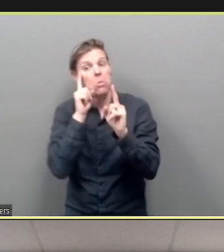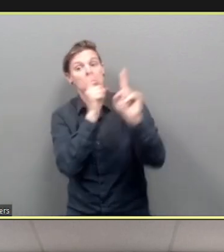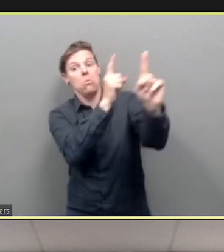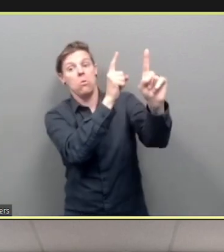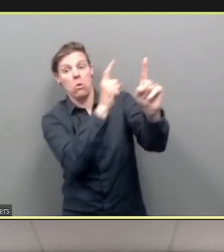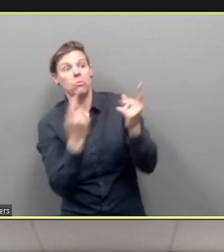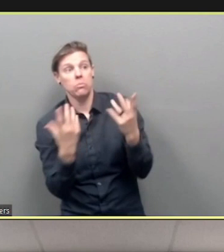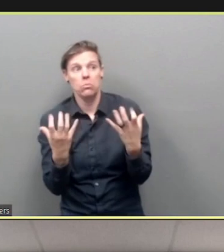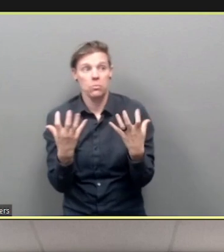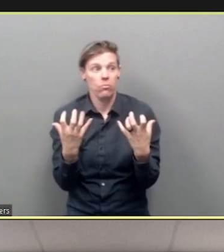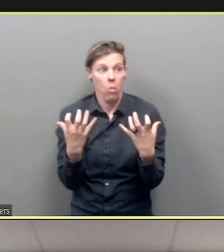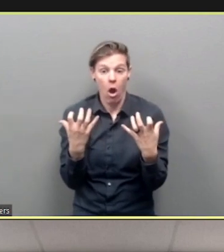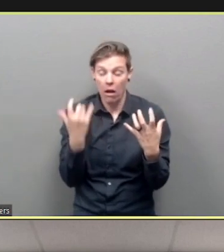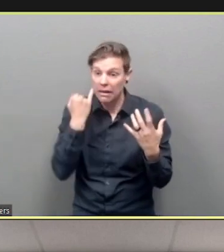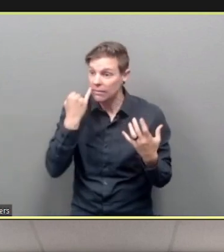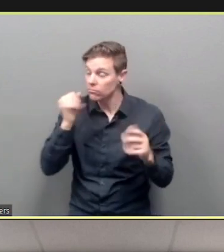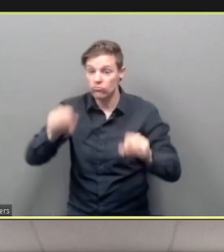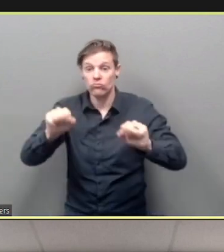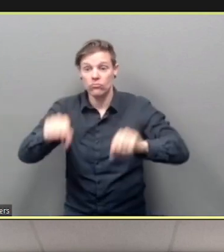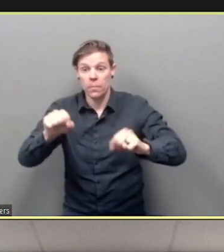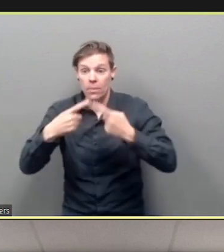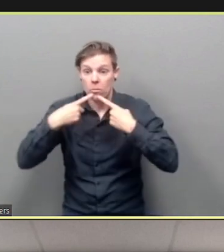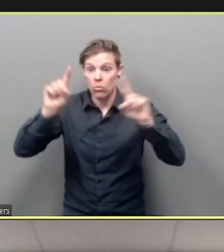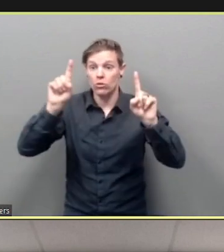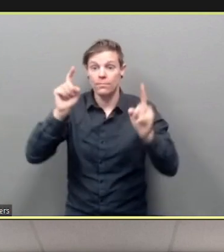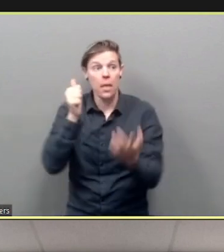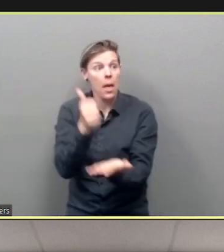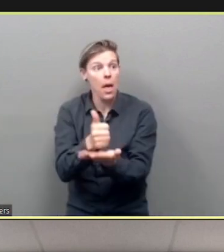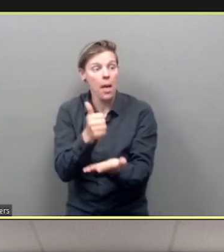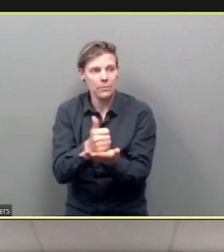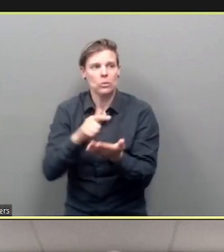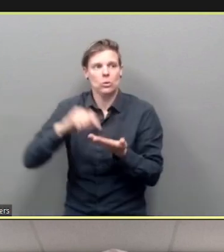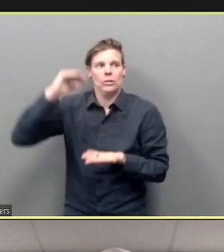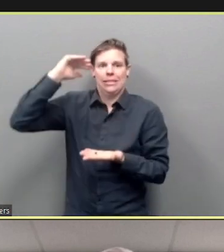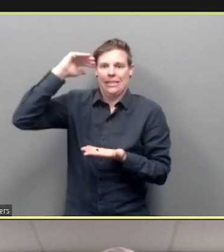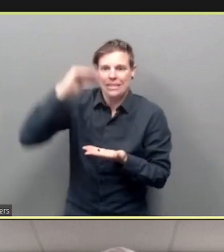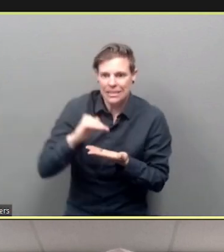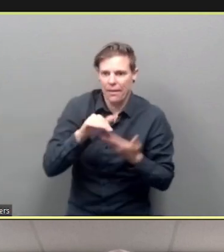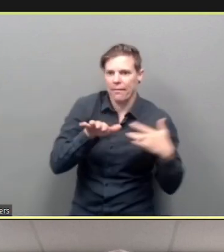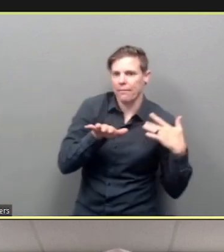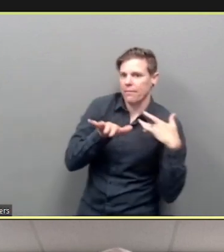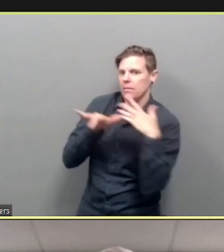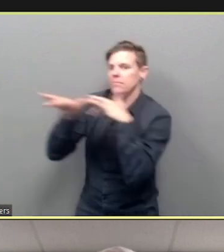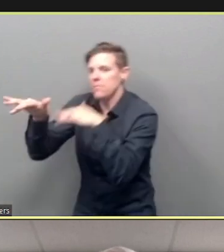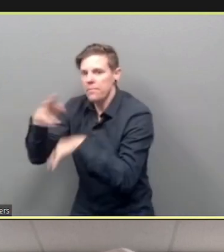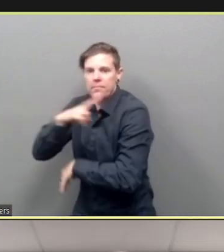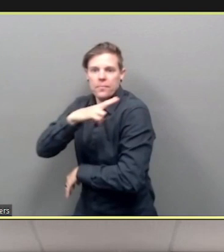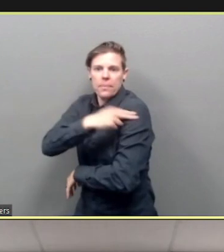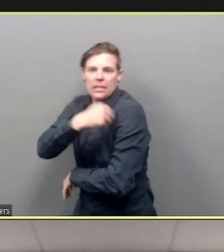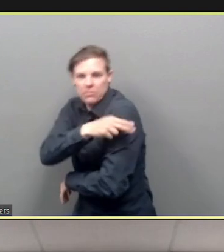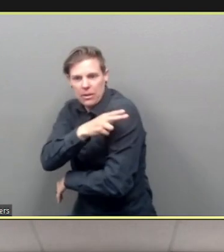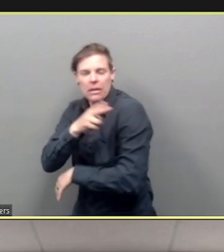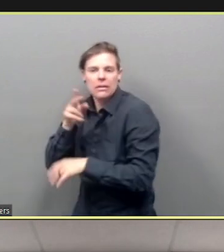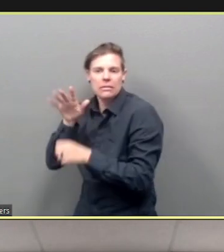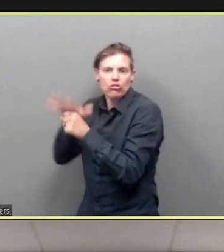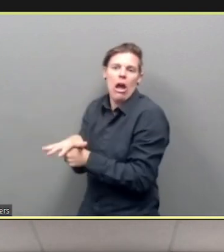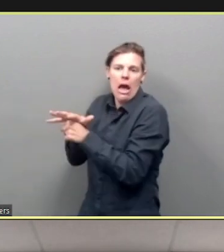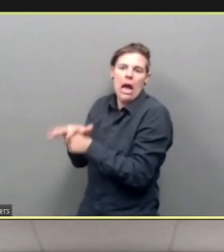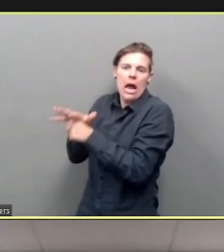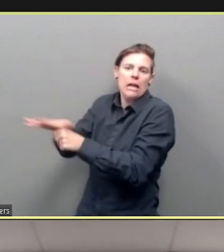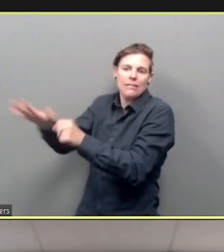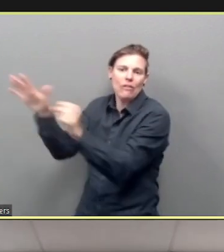effectiveness holds up and these drugs reduce hospitalization by 80 to 90%, that we want and will